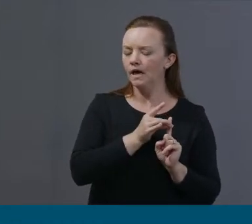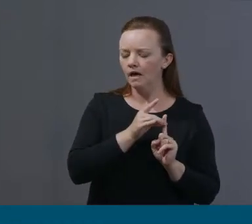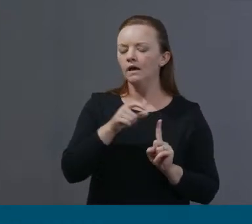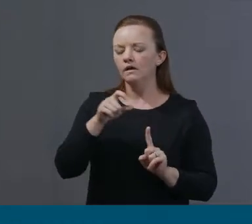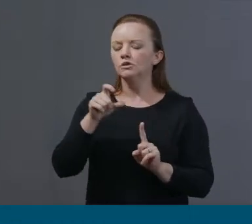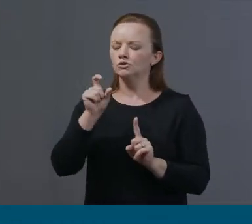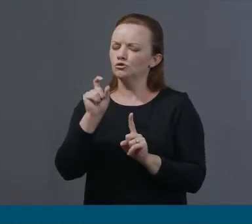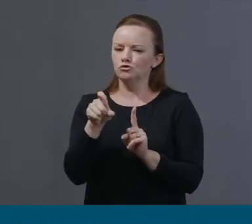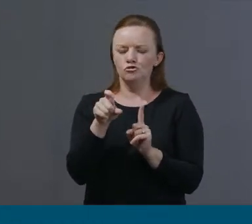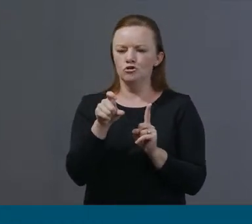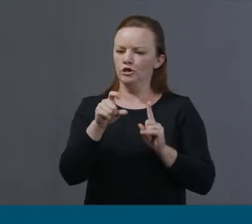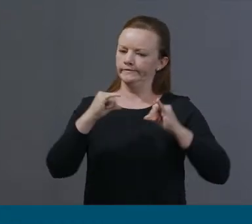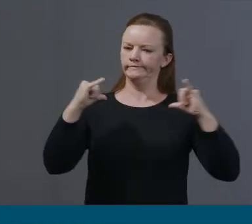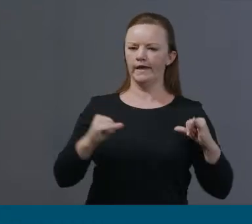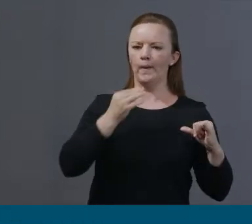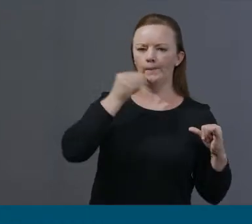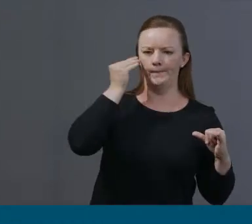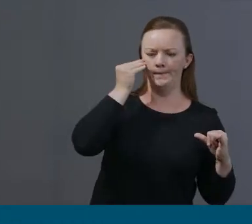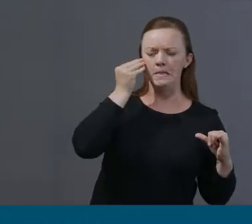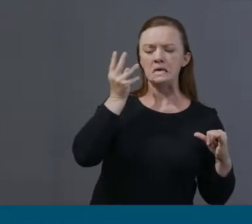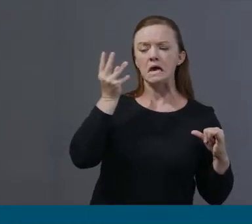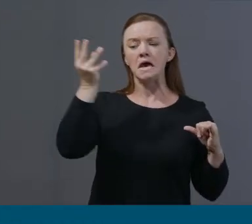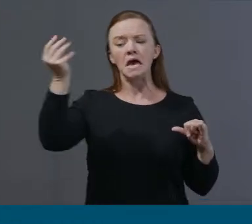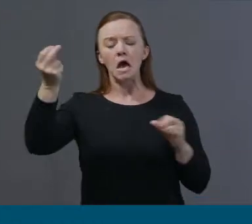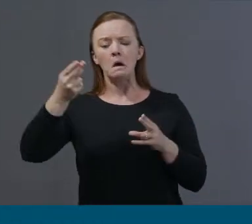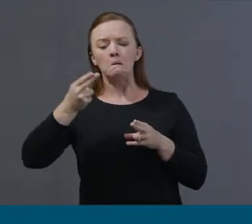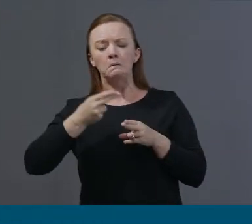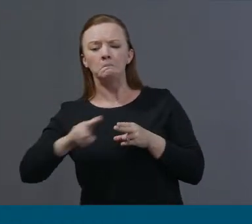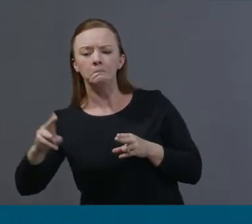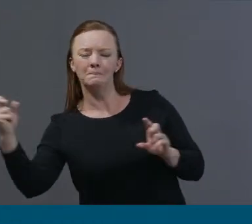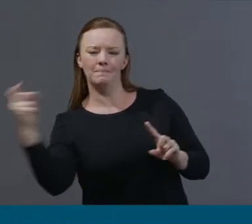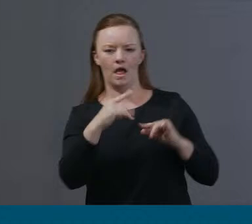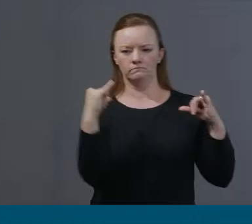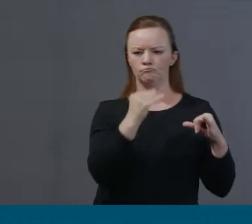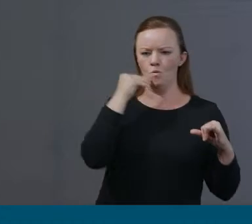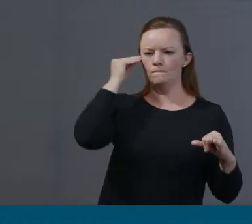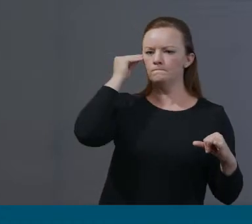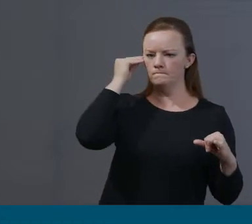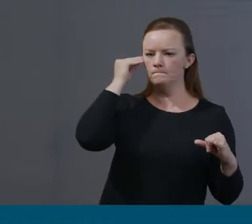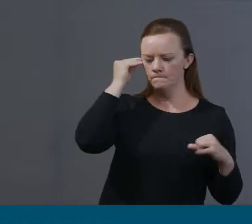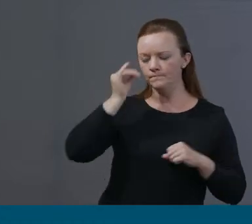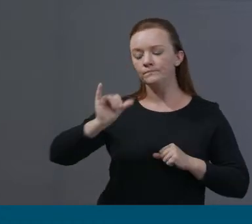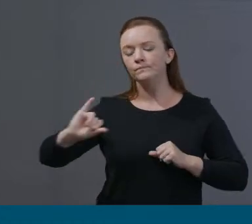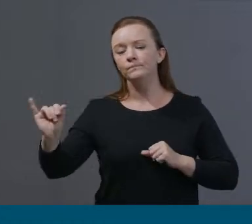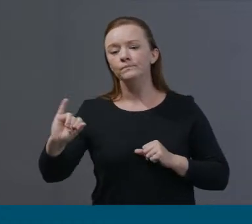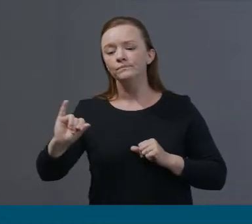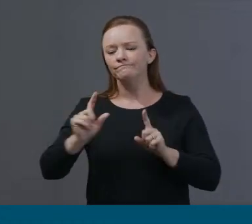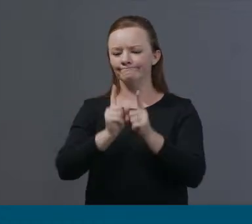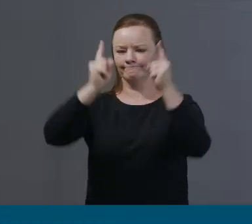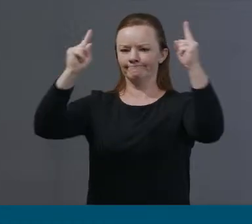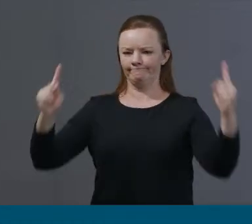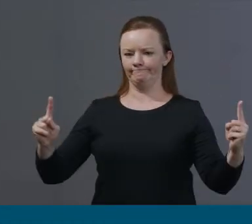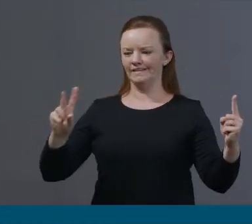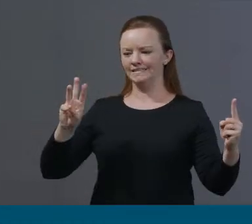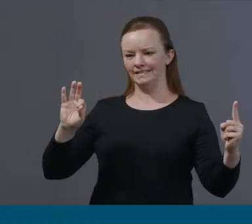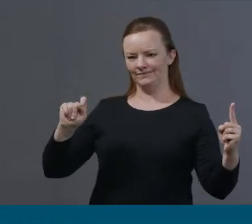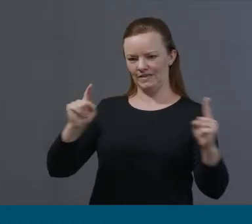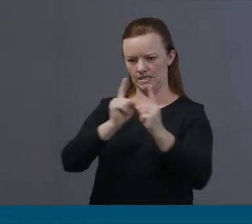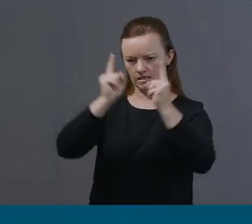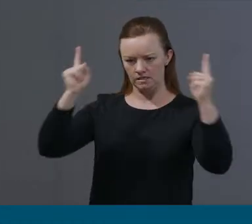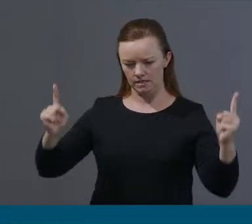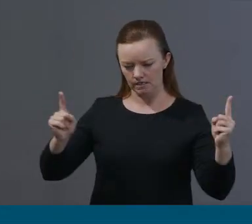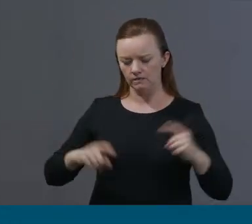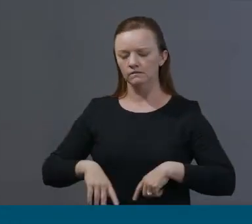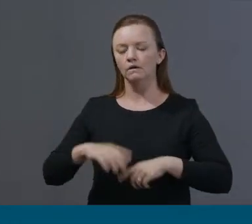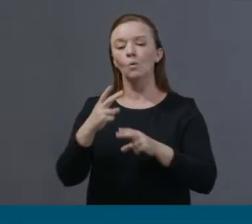their time away from home. In addition, physically distancing, cloth face coverings, washing your hands,